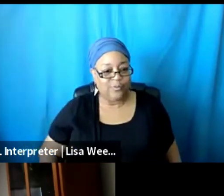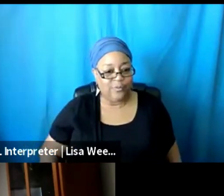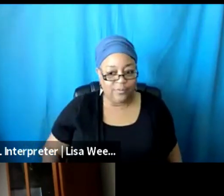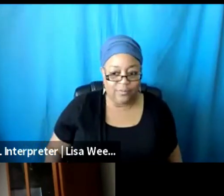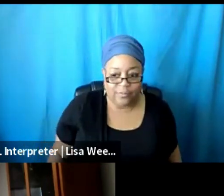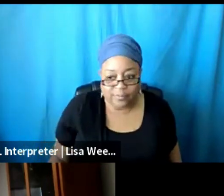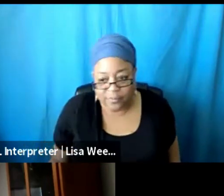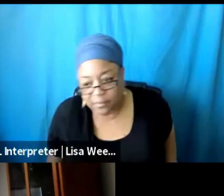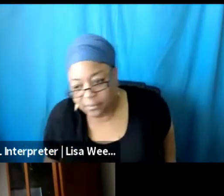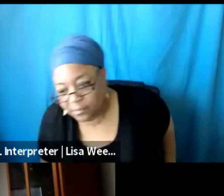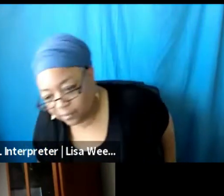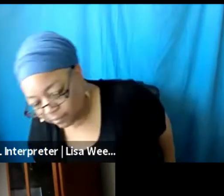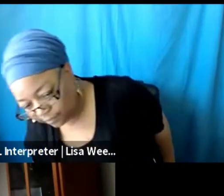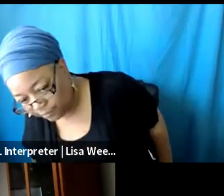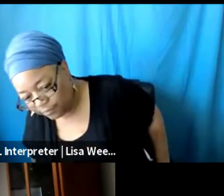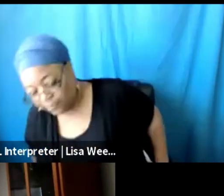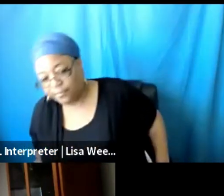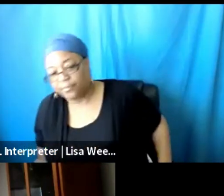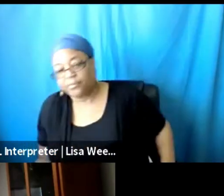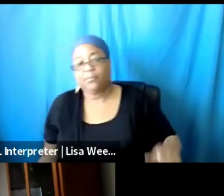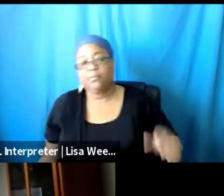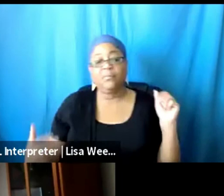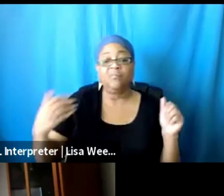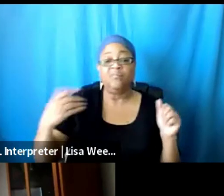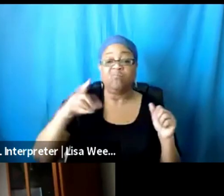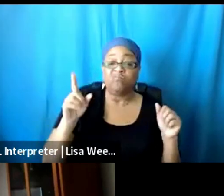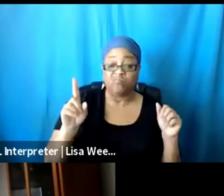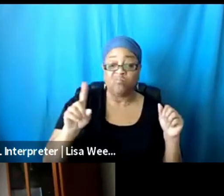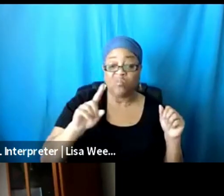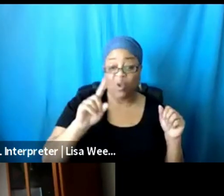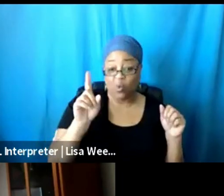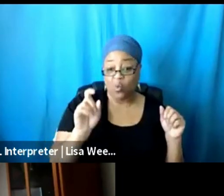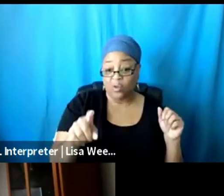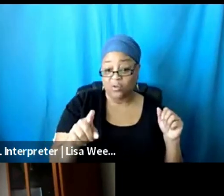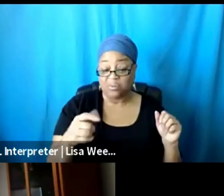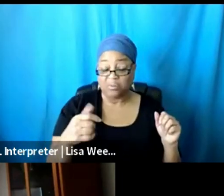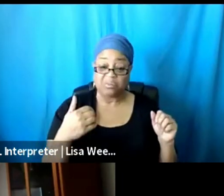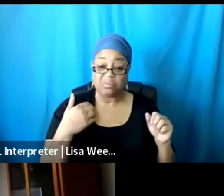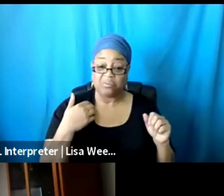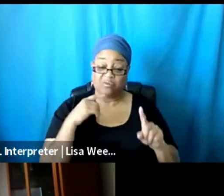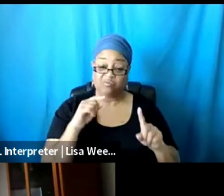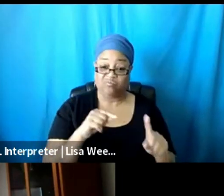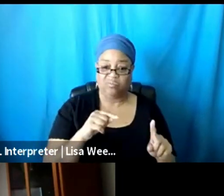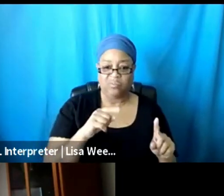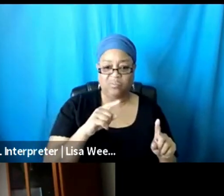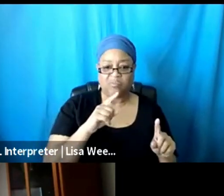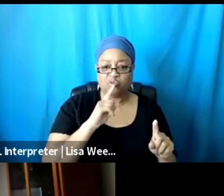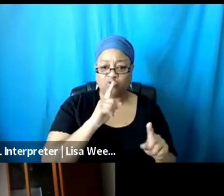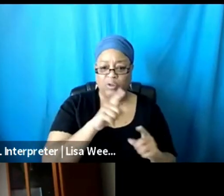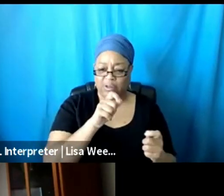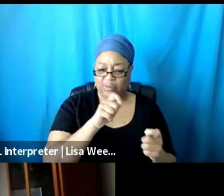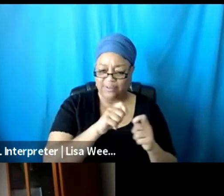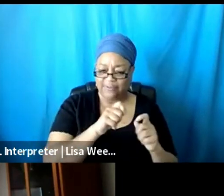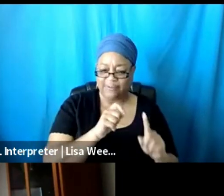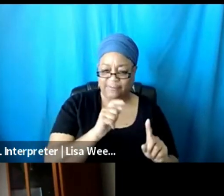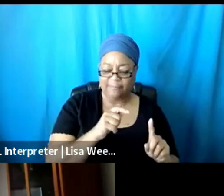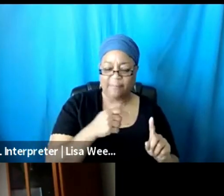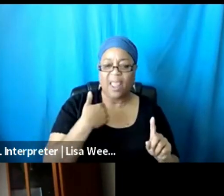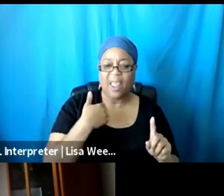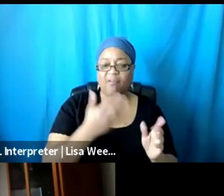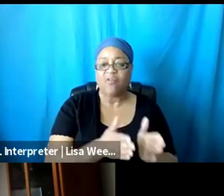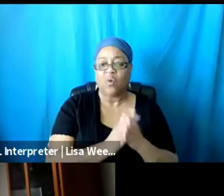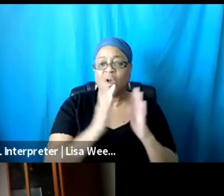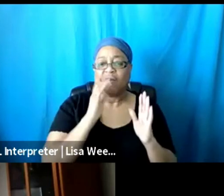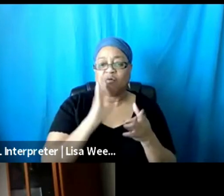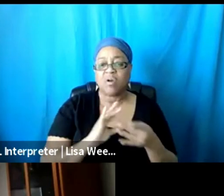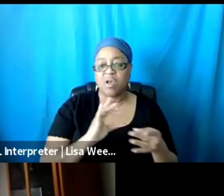Very good. I've got a question that I think is really quite pointed here, and that is there was a request for a